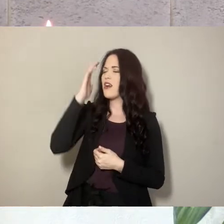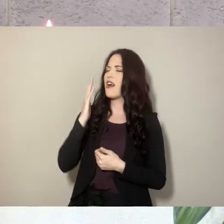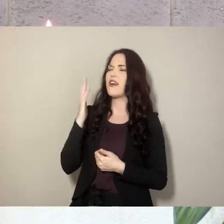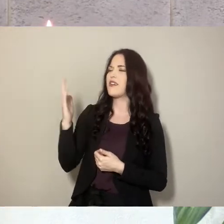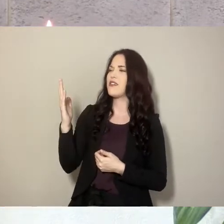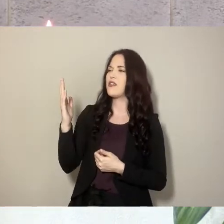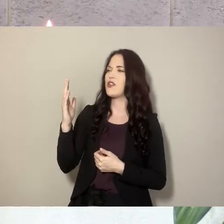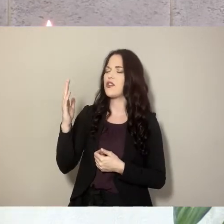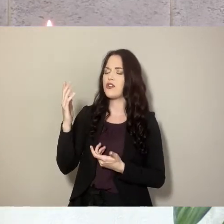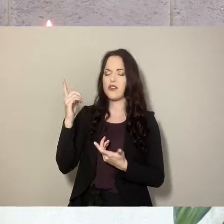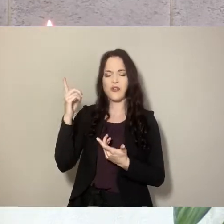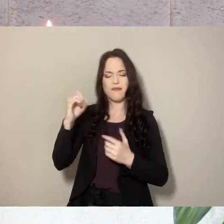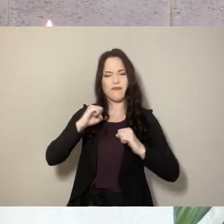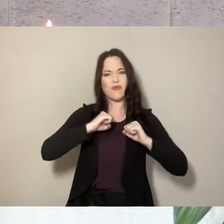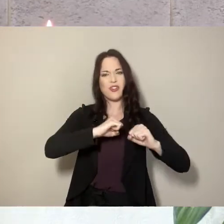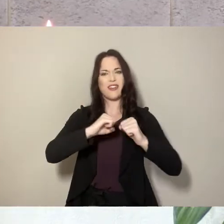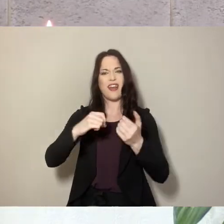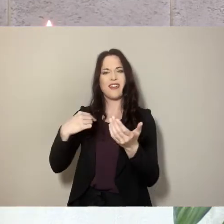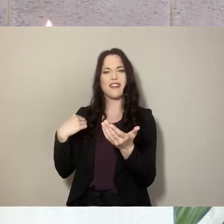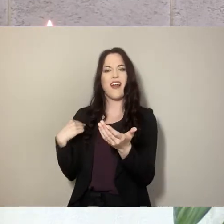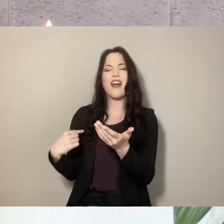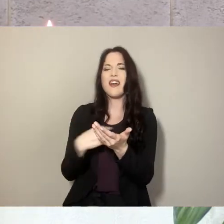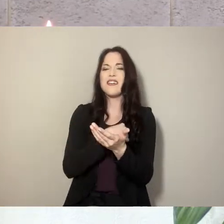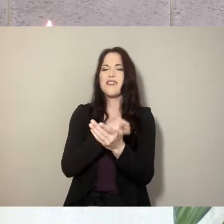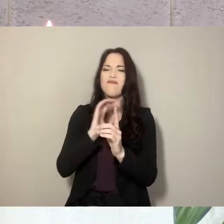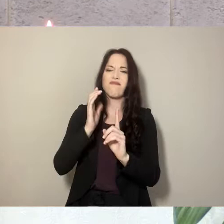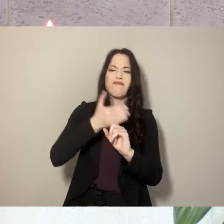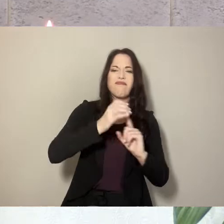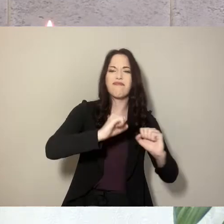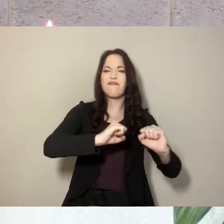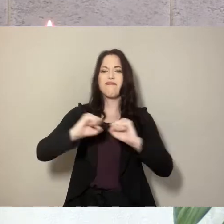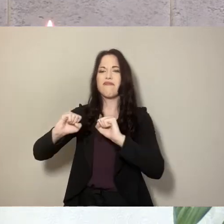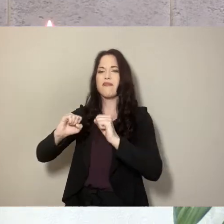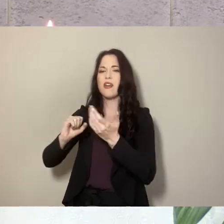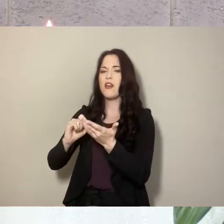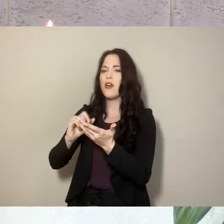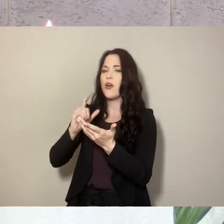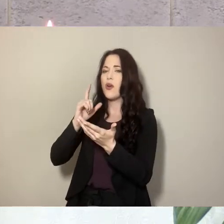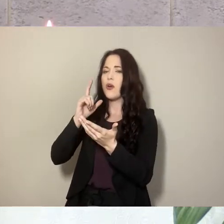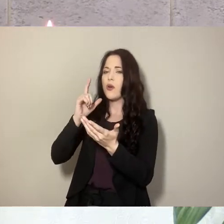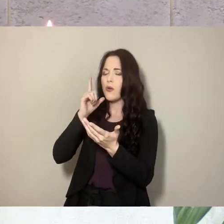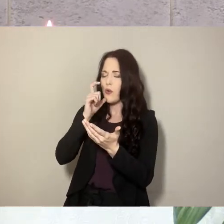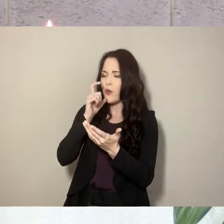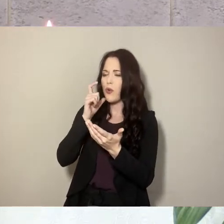our protectors, God of those who gave their lives